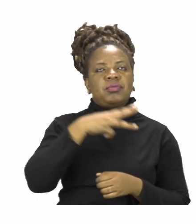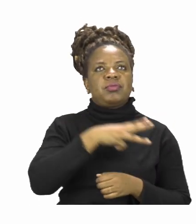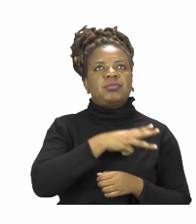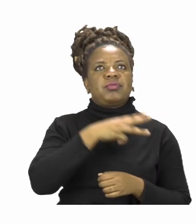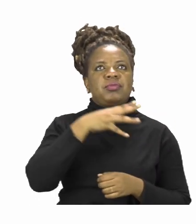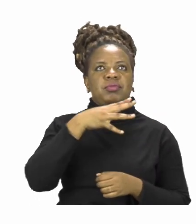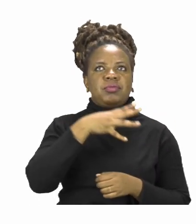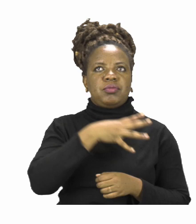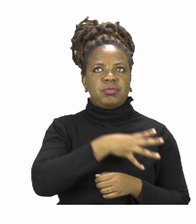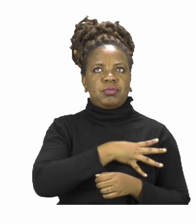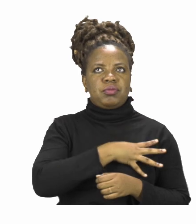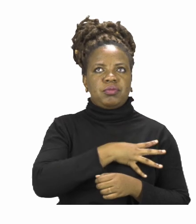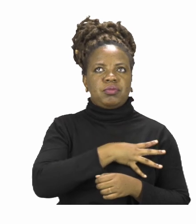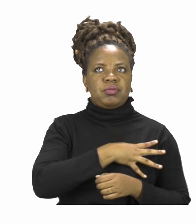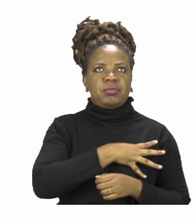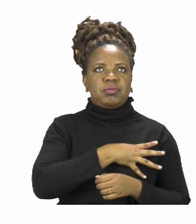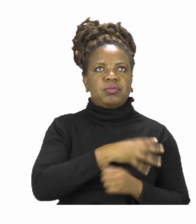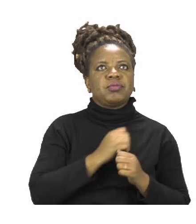HIV or AIDS.